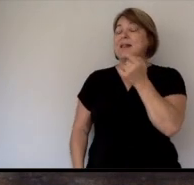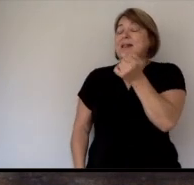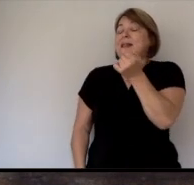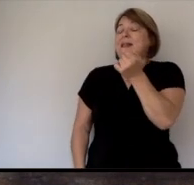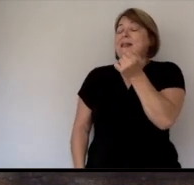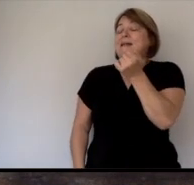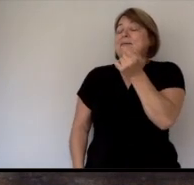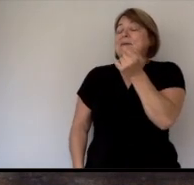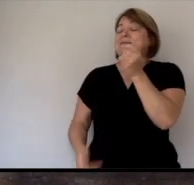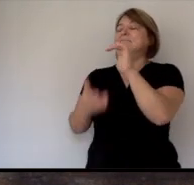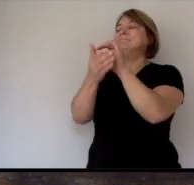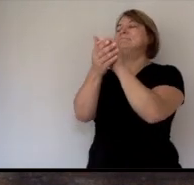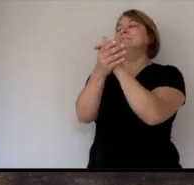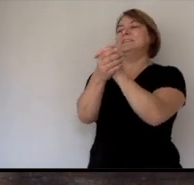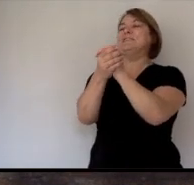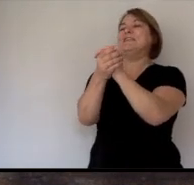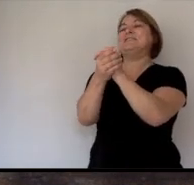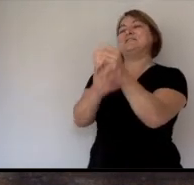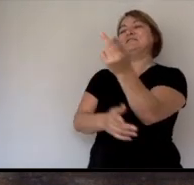Congratulations.